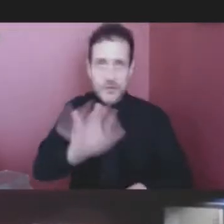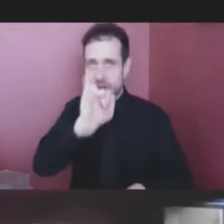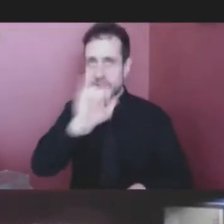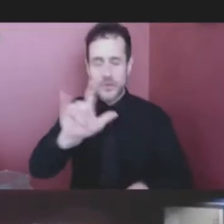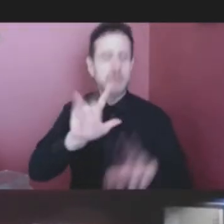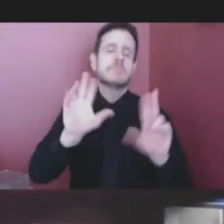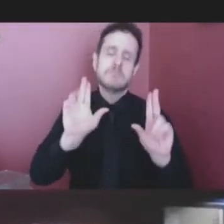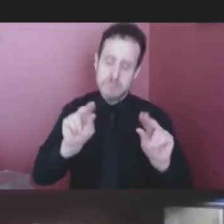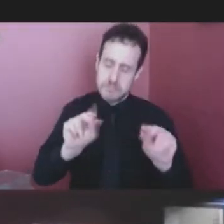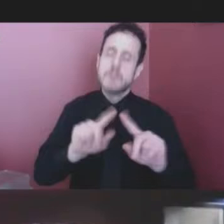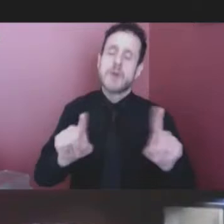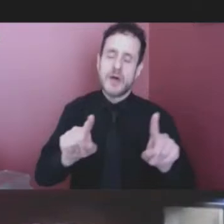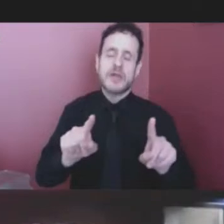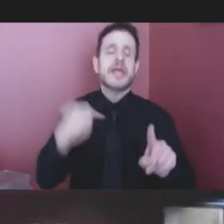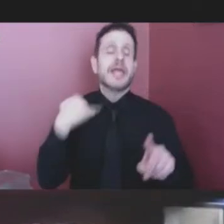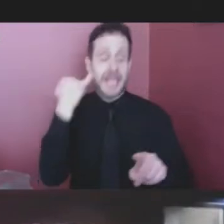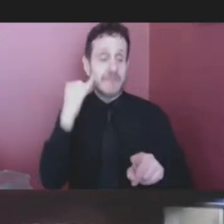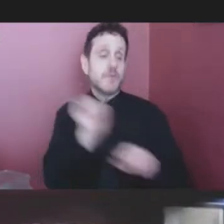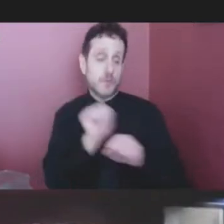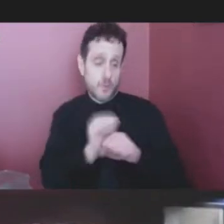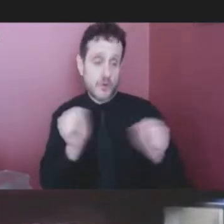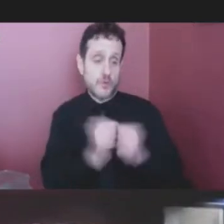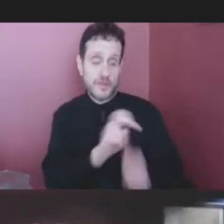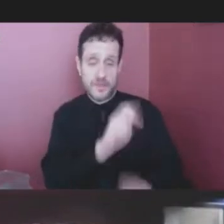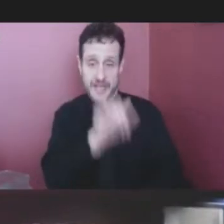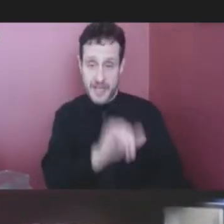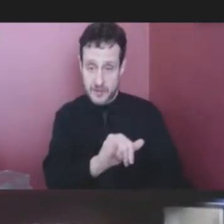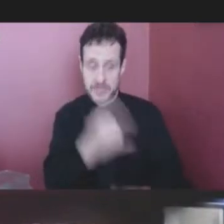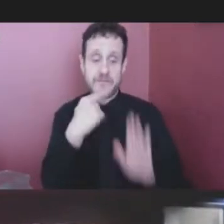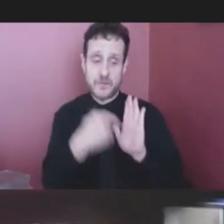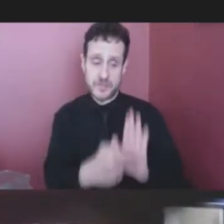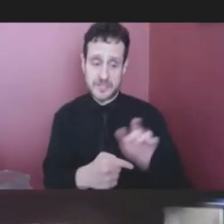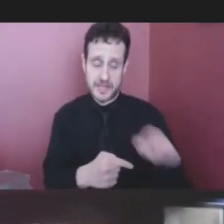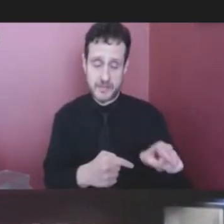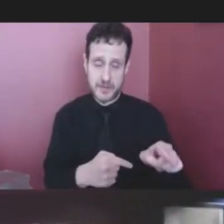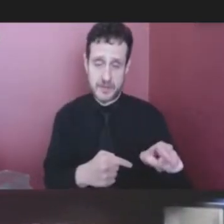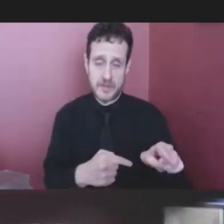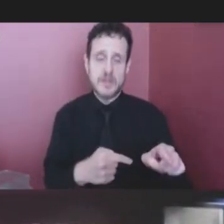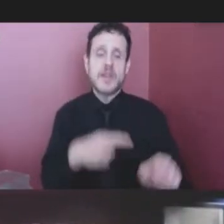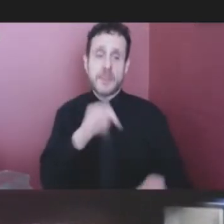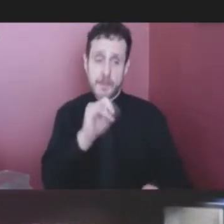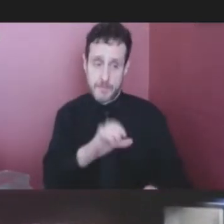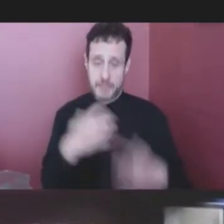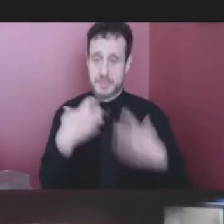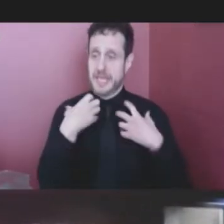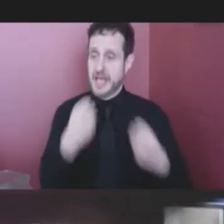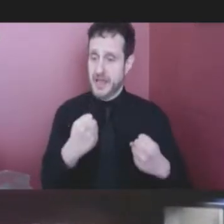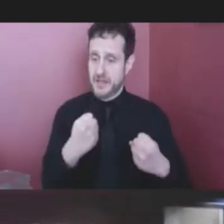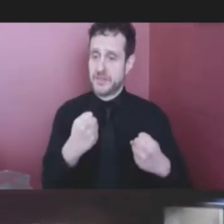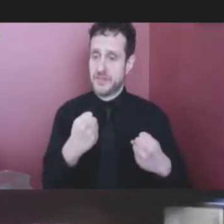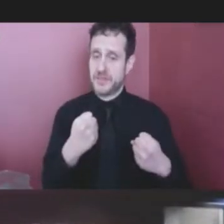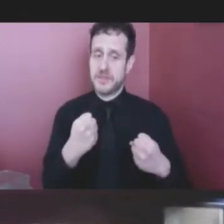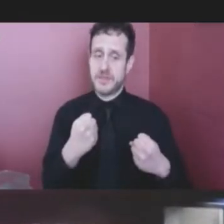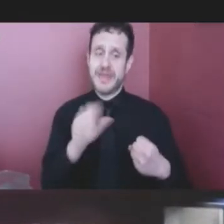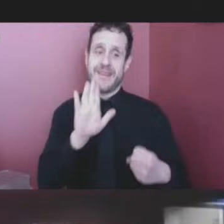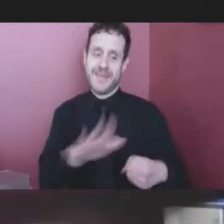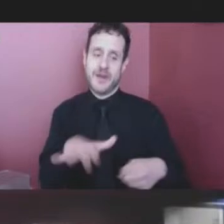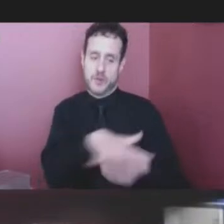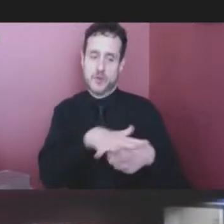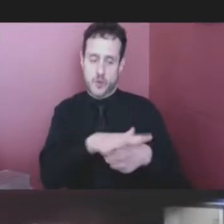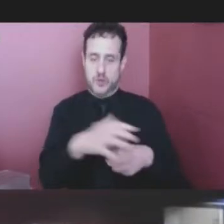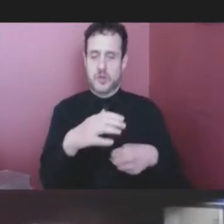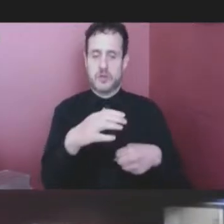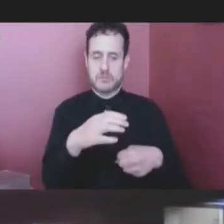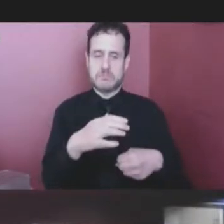work with the counties and particularly their county public health officials to bring down their positivity